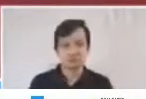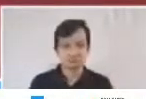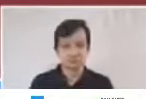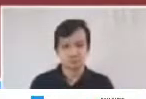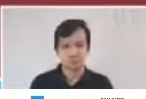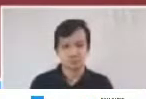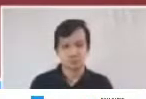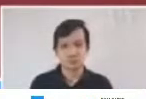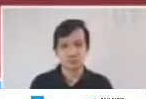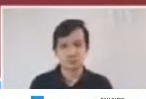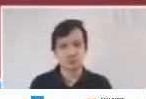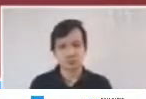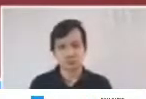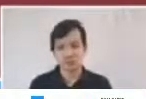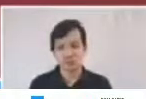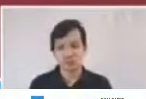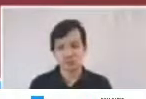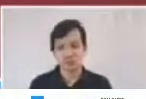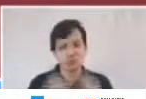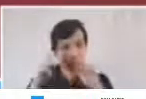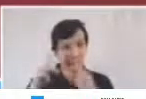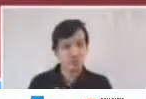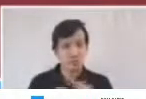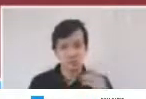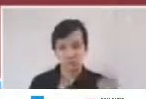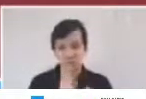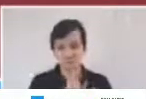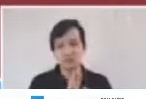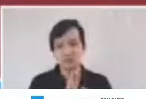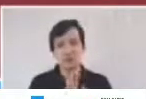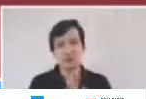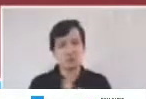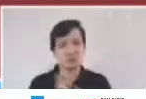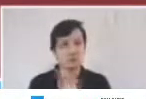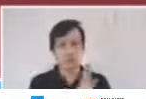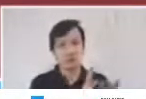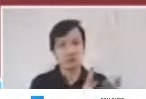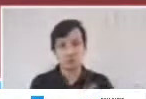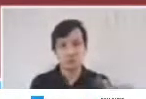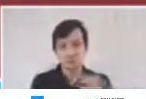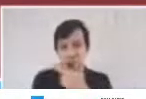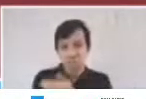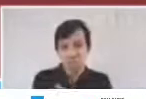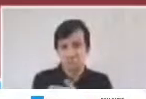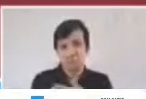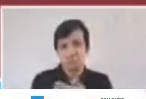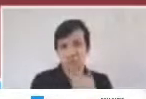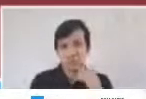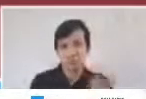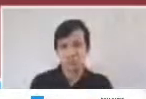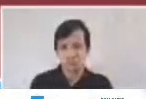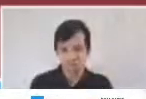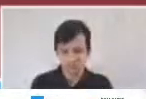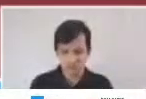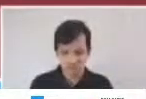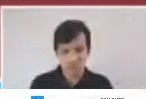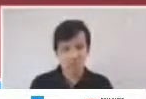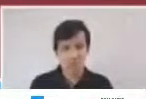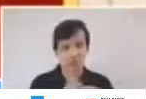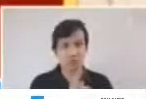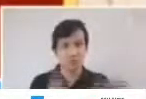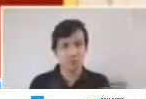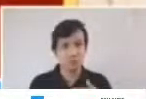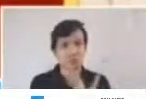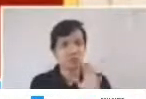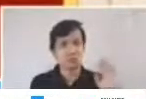oras daw kailangan i-allot for passengers before flight? Okay, hi Joseph. Okay, pag international